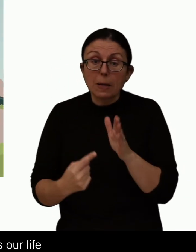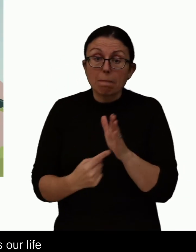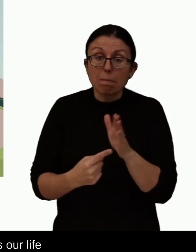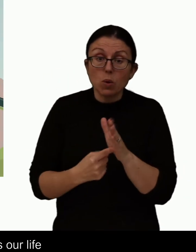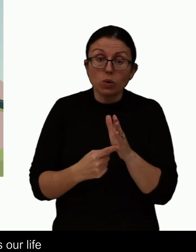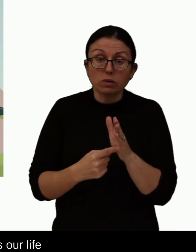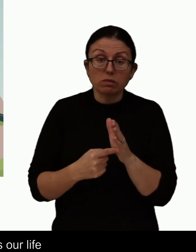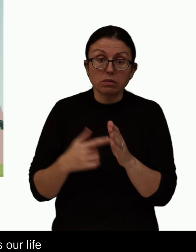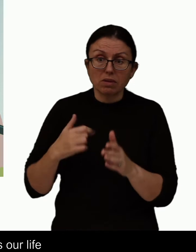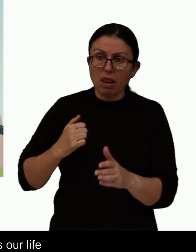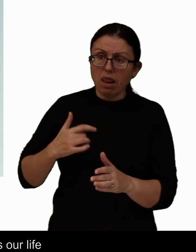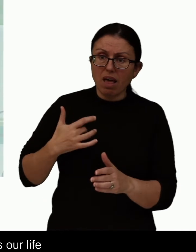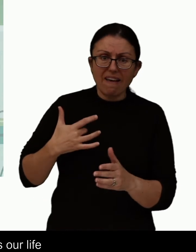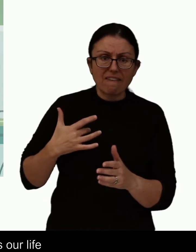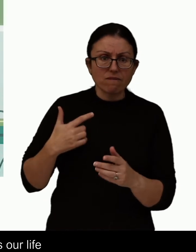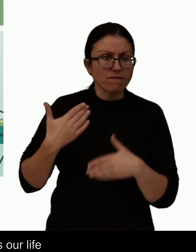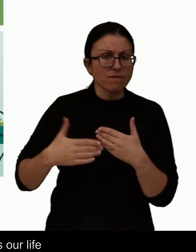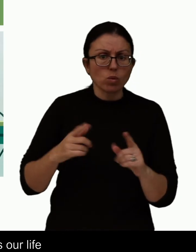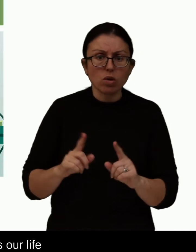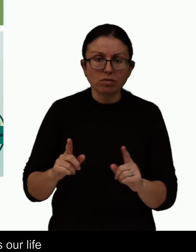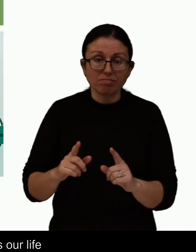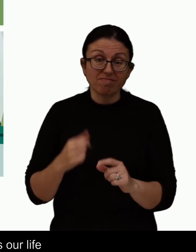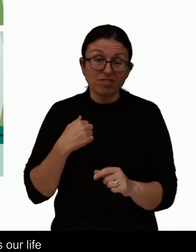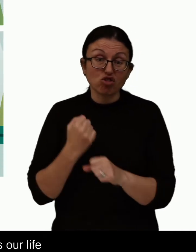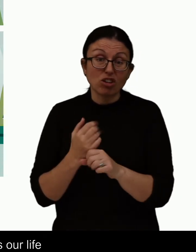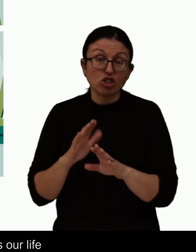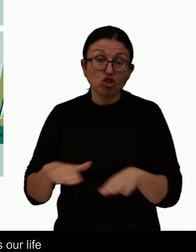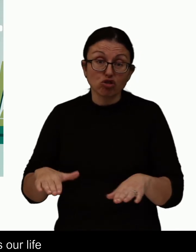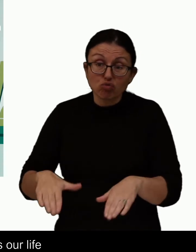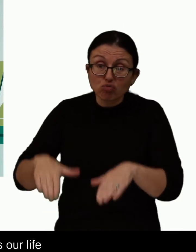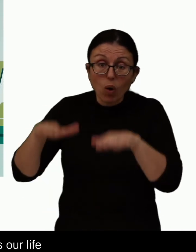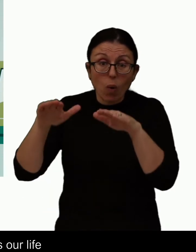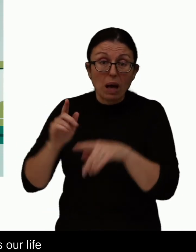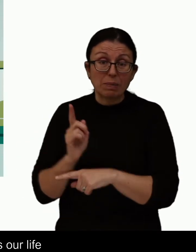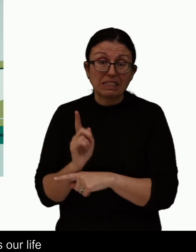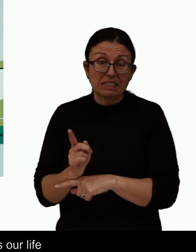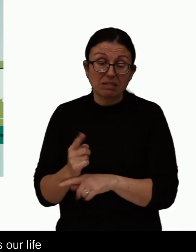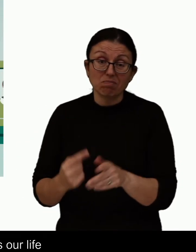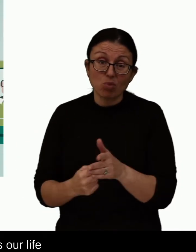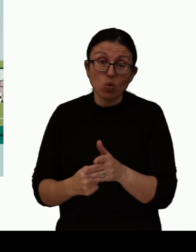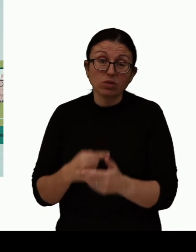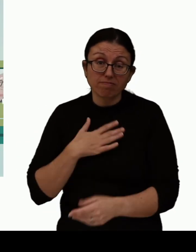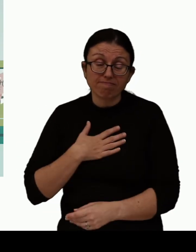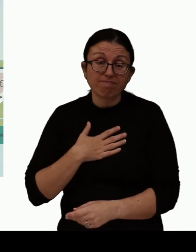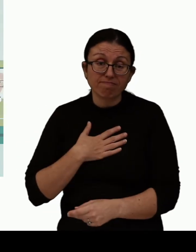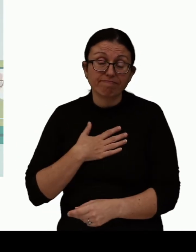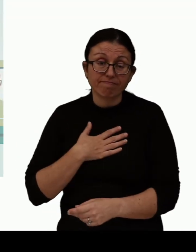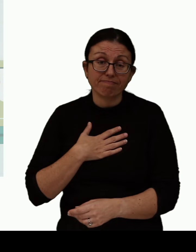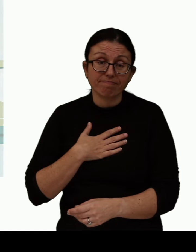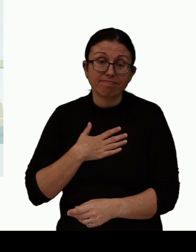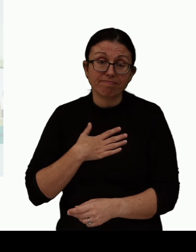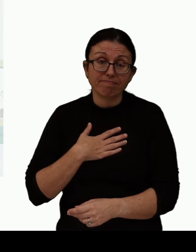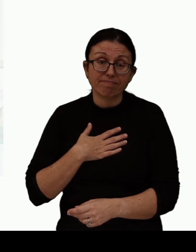The most important thing's our life together. Seeing our grandkids grow up.